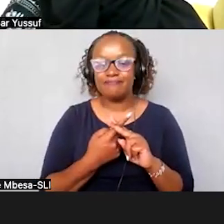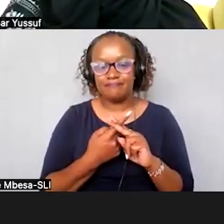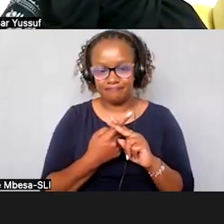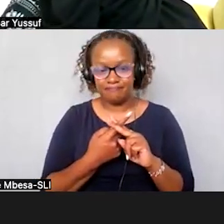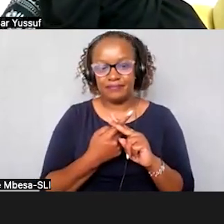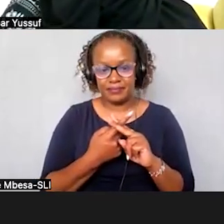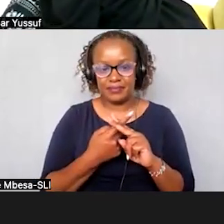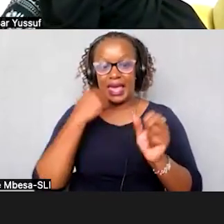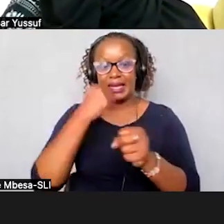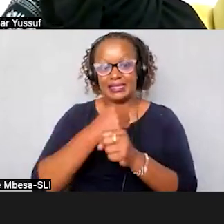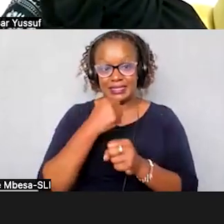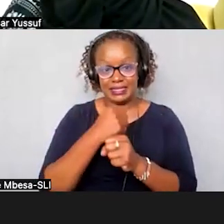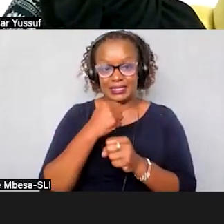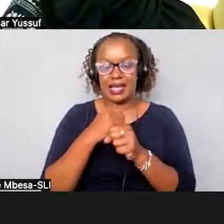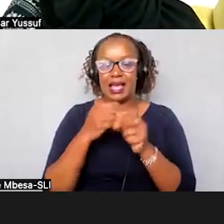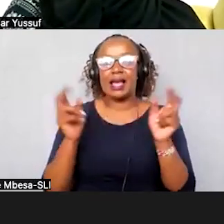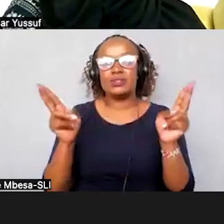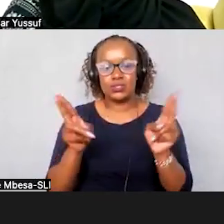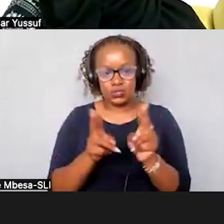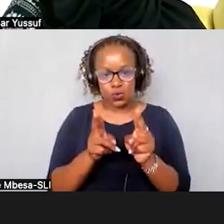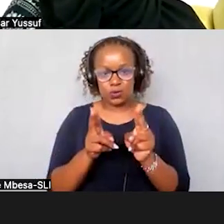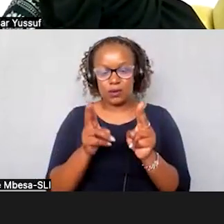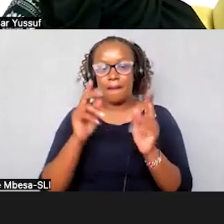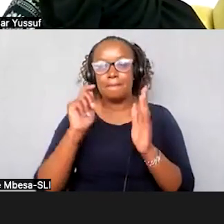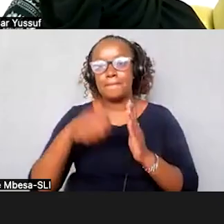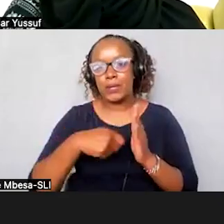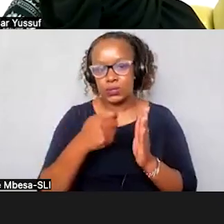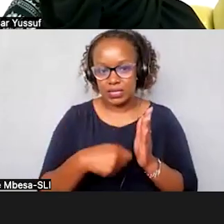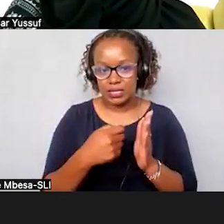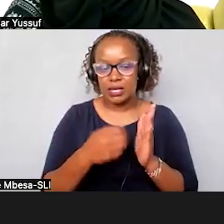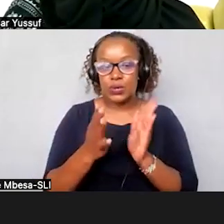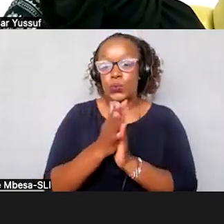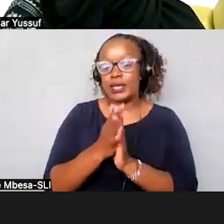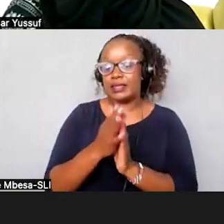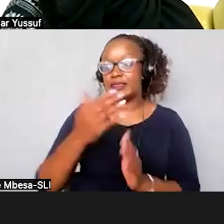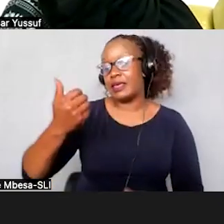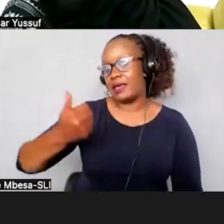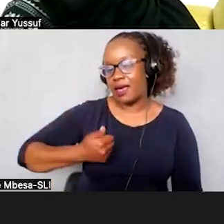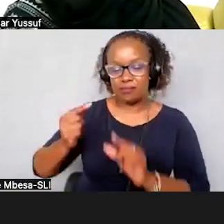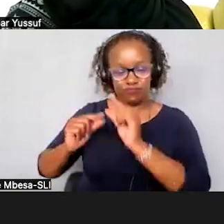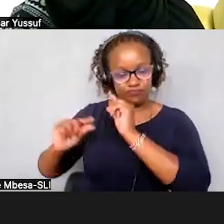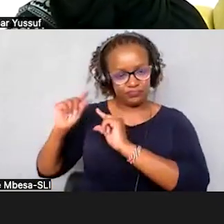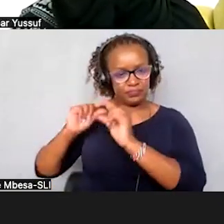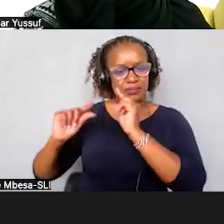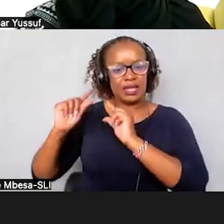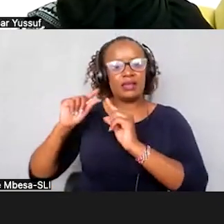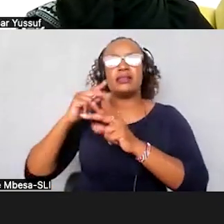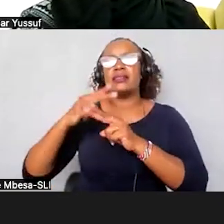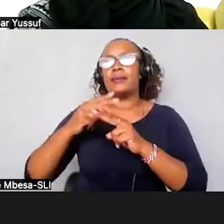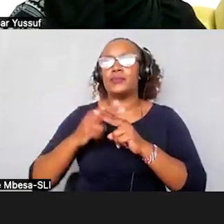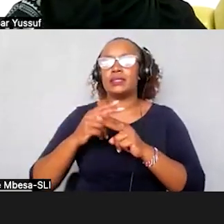short term project with the girl generation. It was called Turn Up the Volume Project.